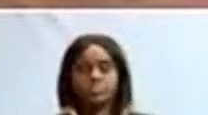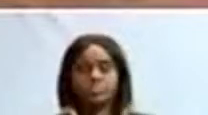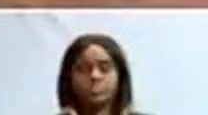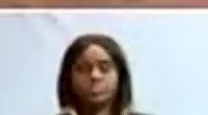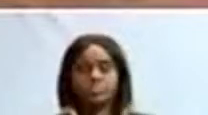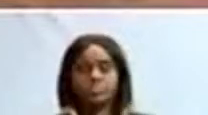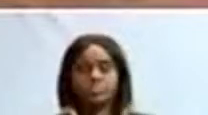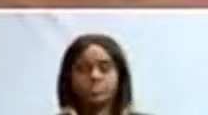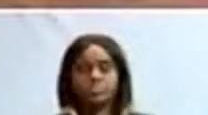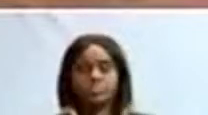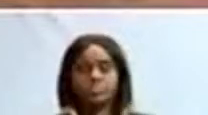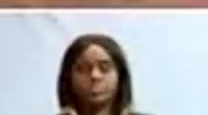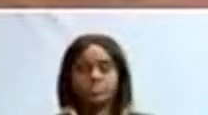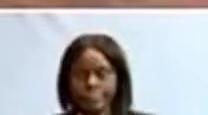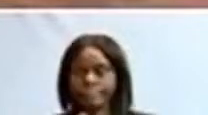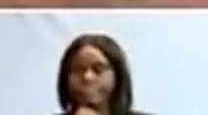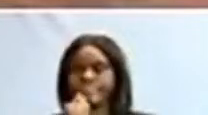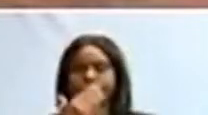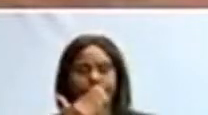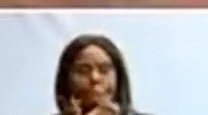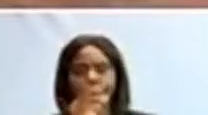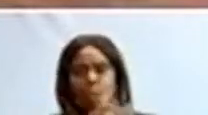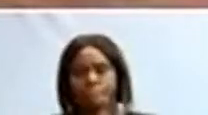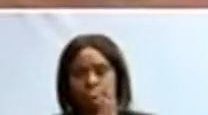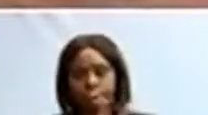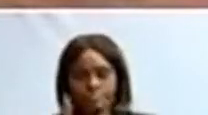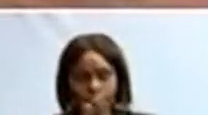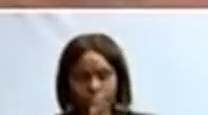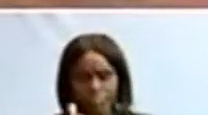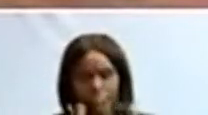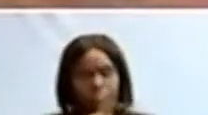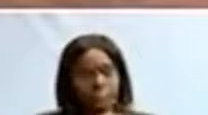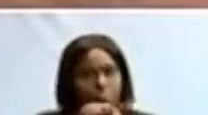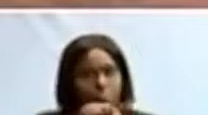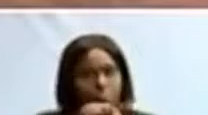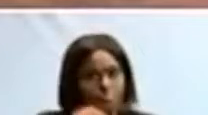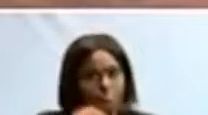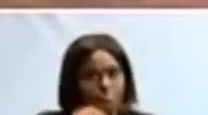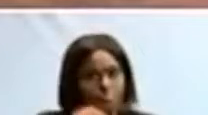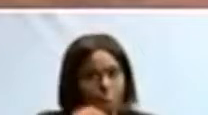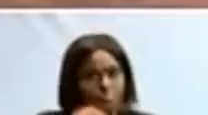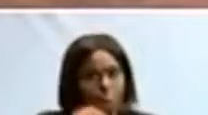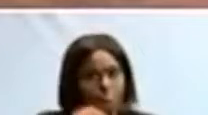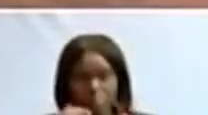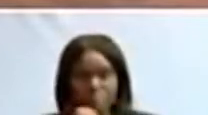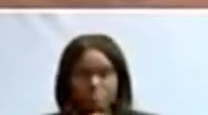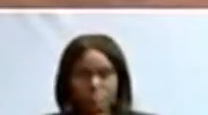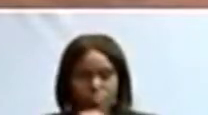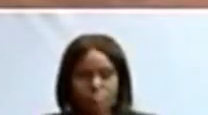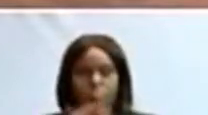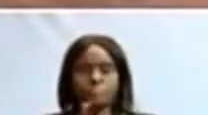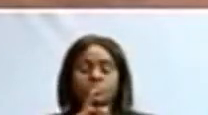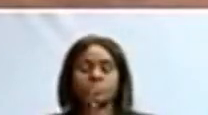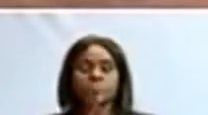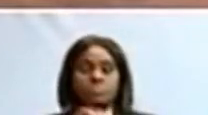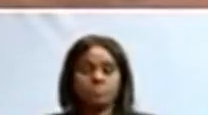not been prudent, as the payment would have been made on the assumption